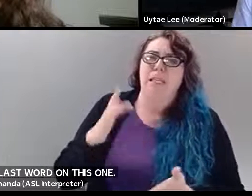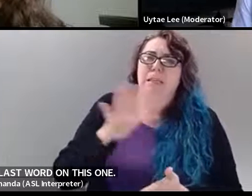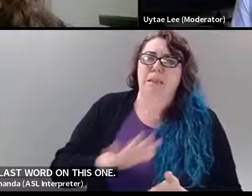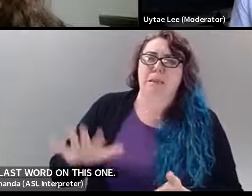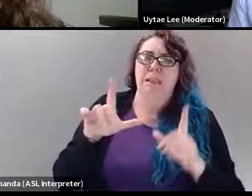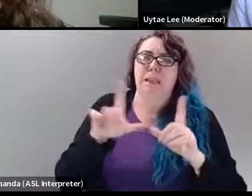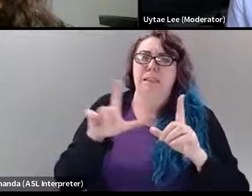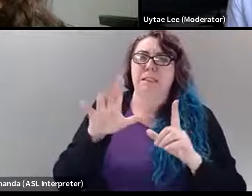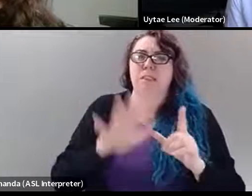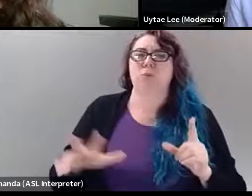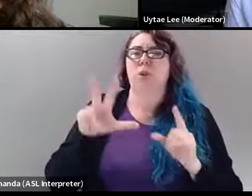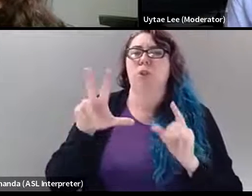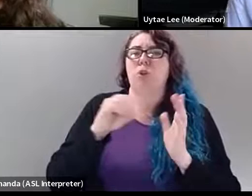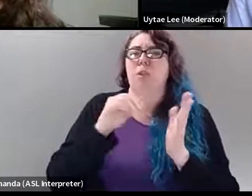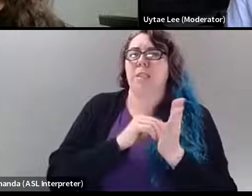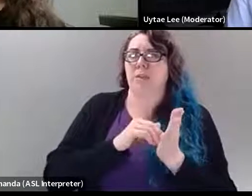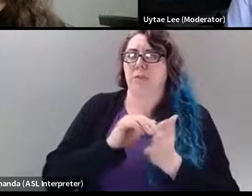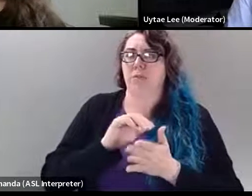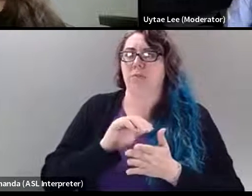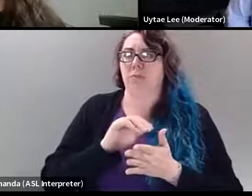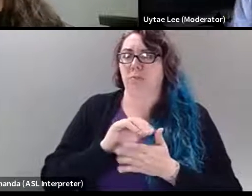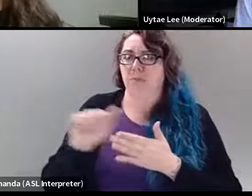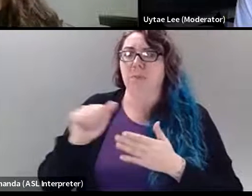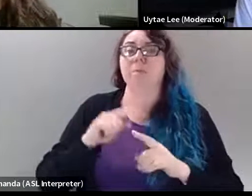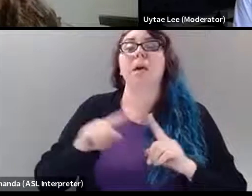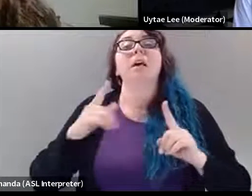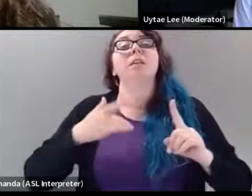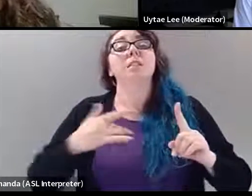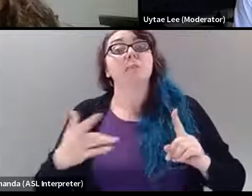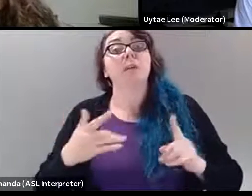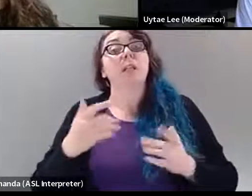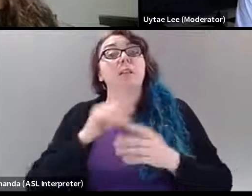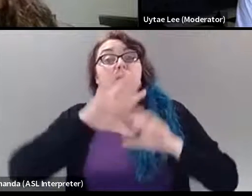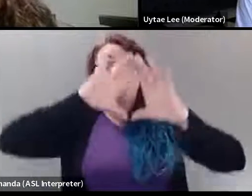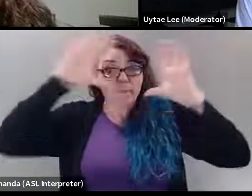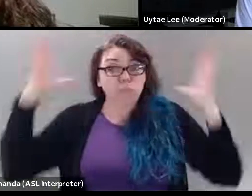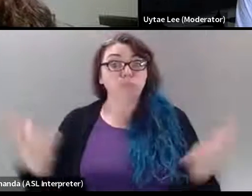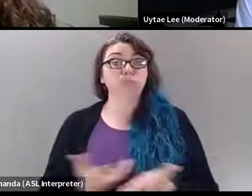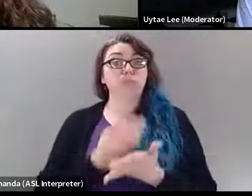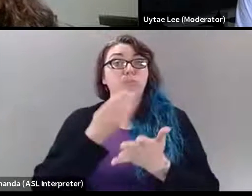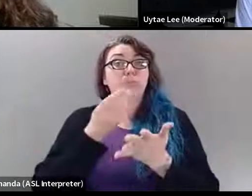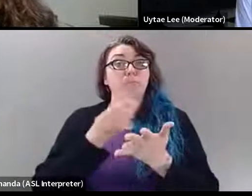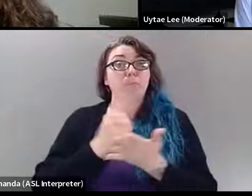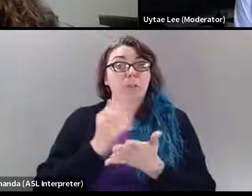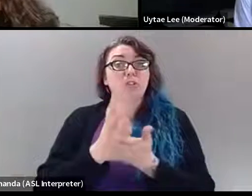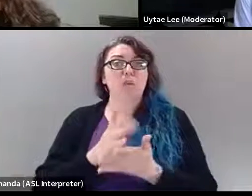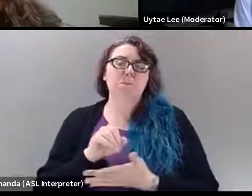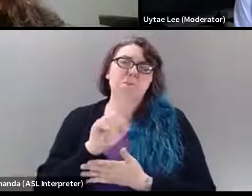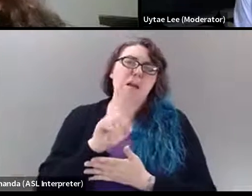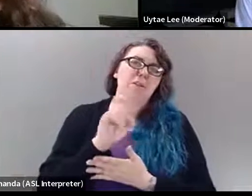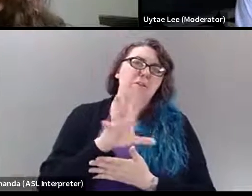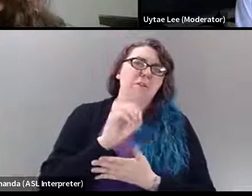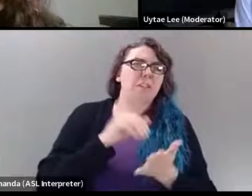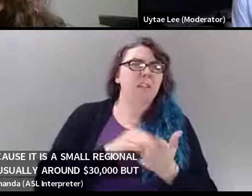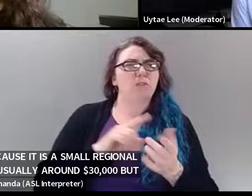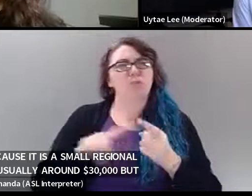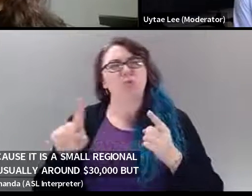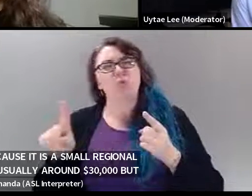around 150,000 going up to 350. But then it's the broadcast license triggers like Bell,